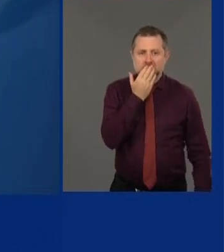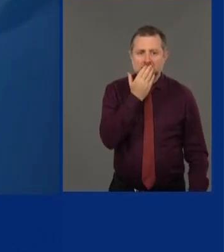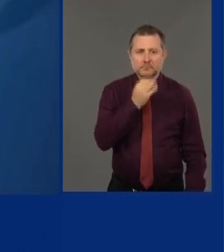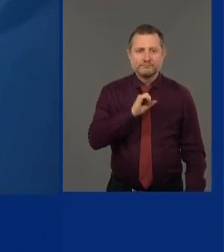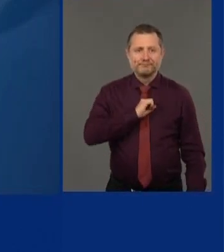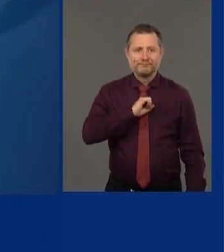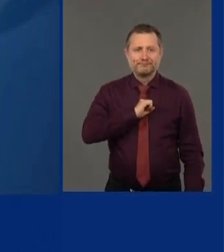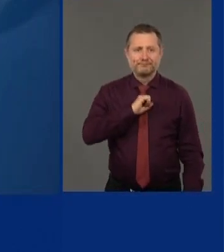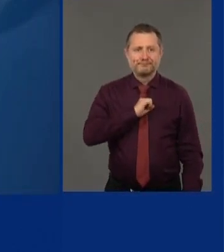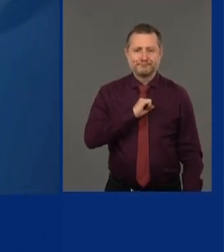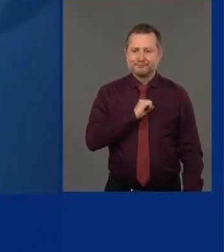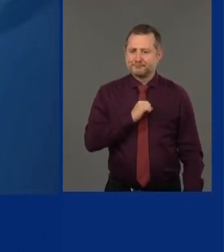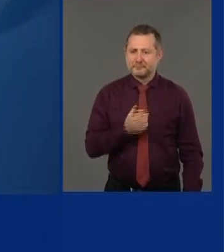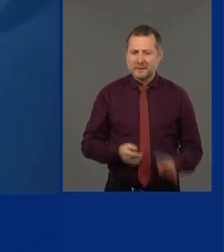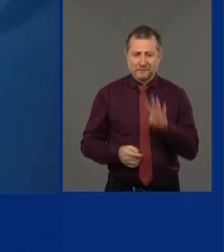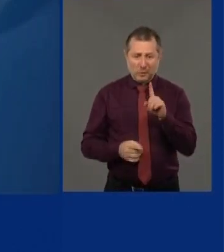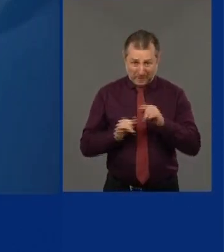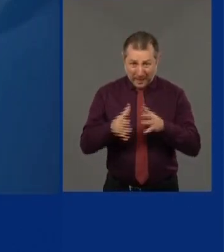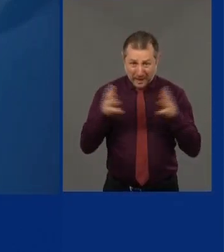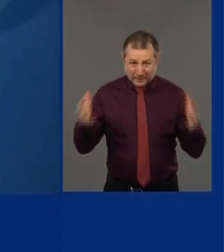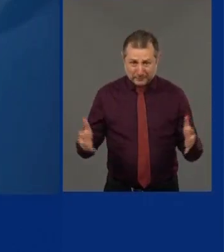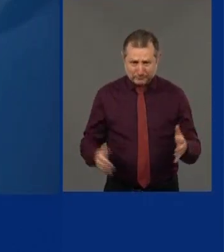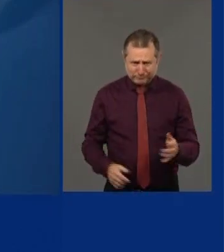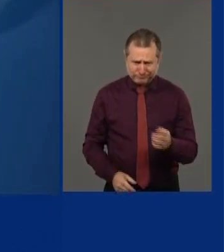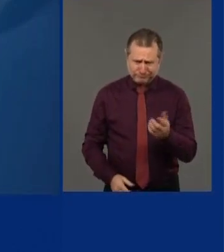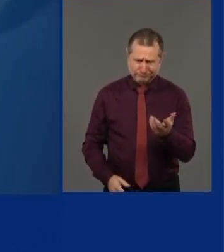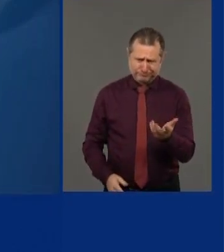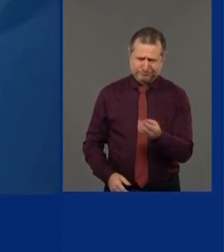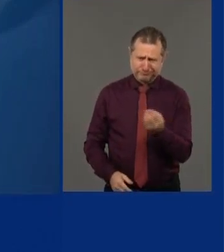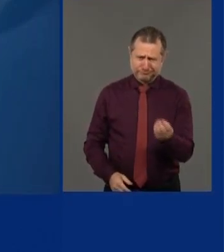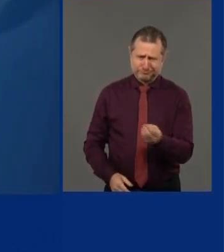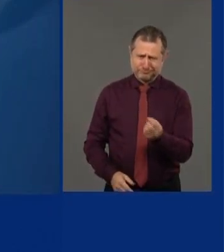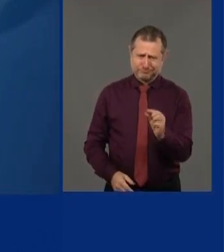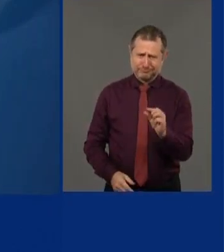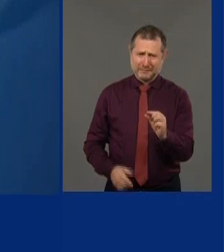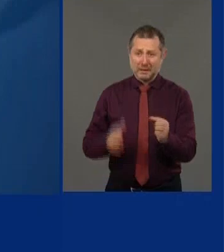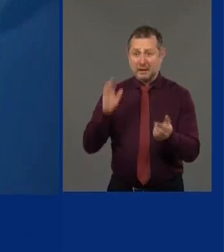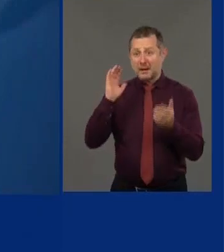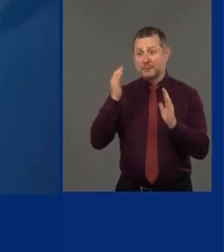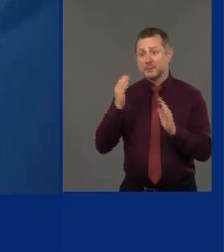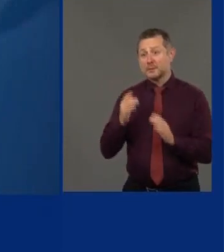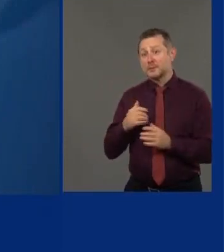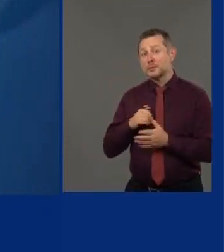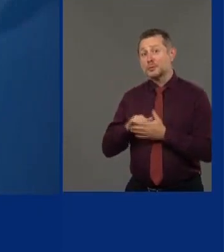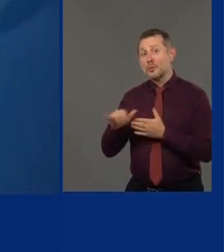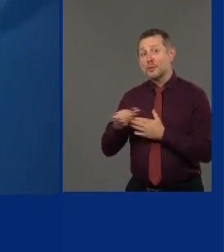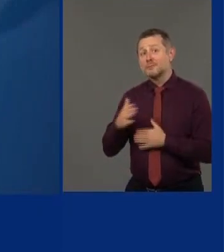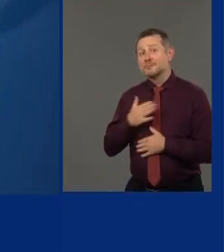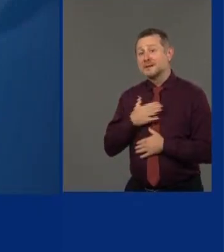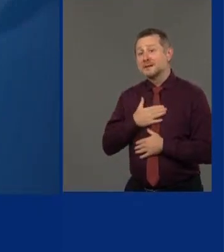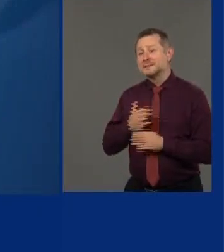is that a lot or a little? Well, for comparison, you know how many sites we have in the state of New